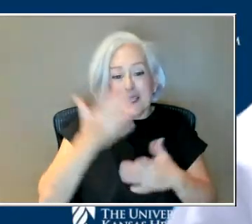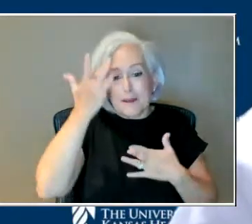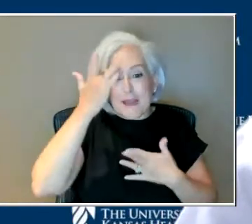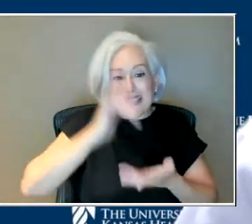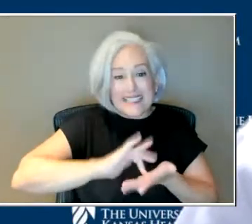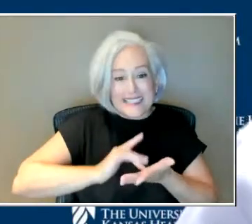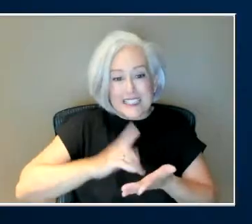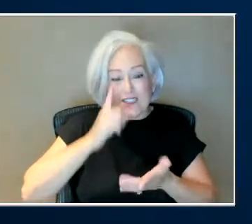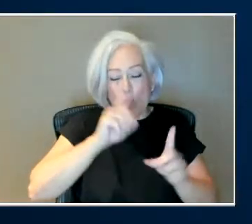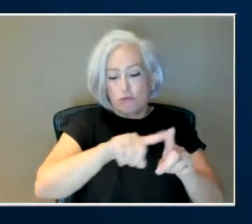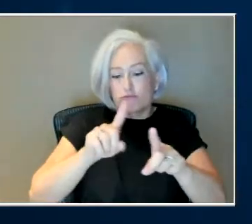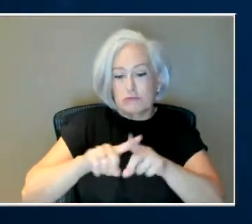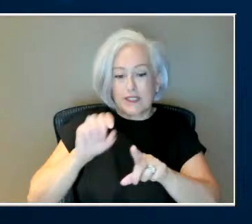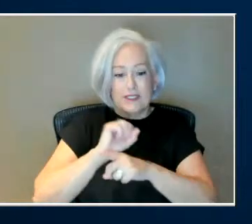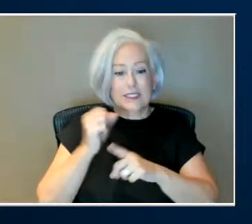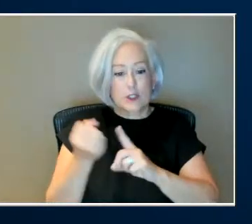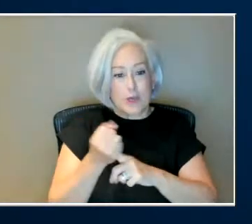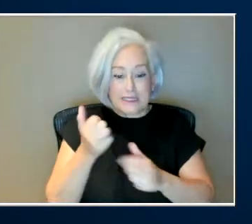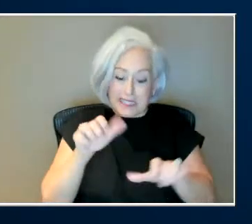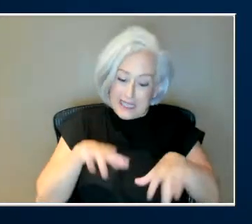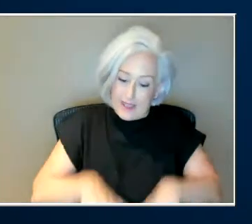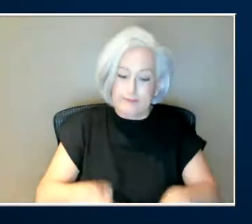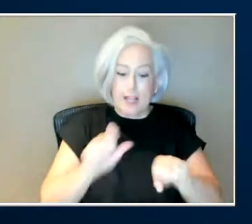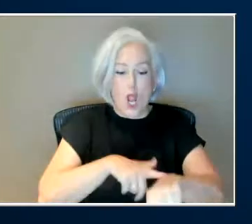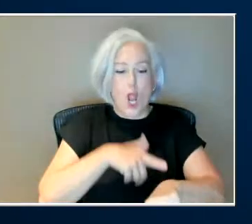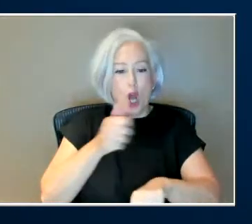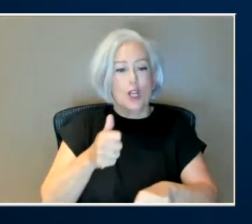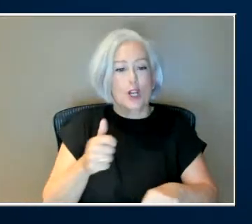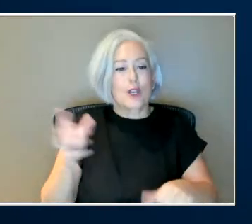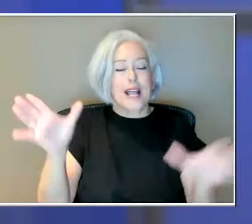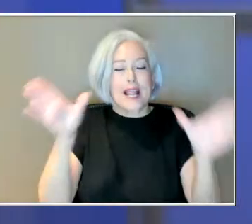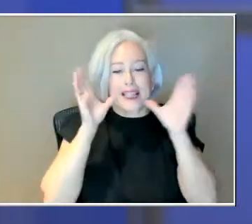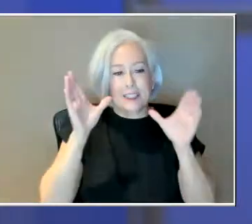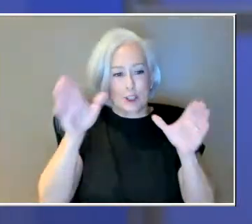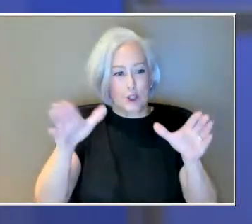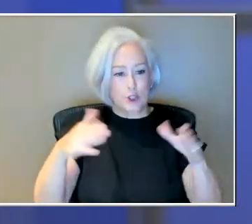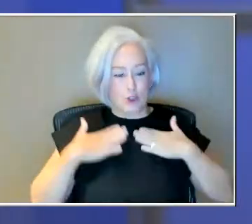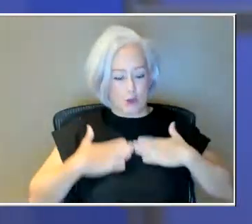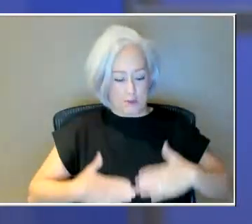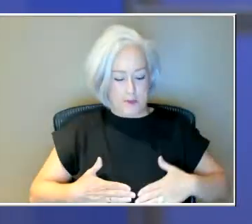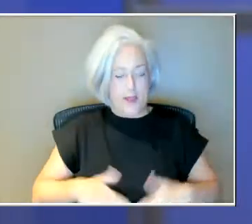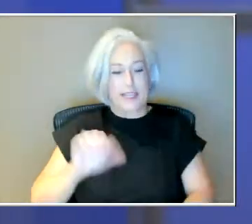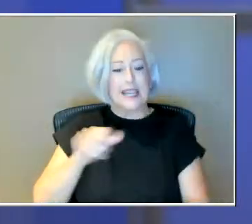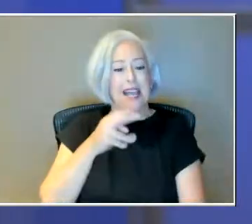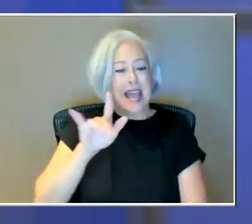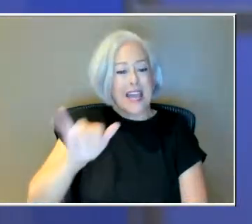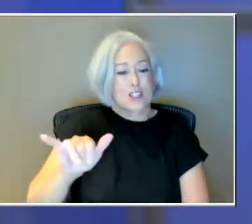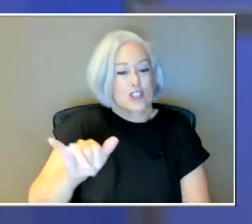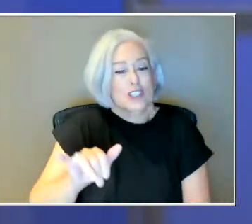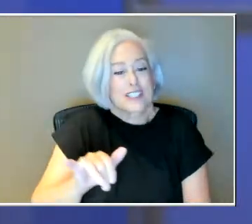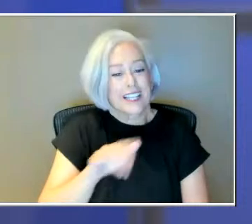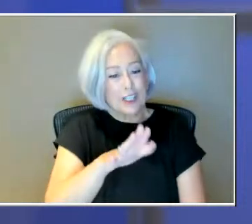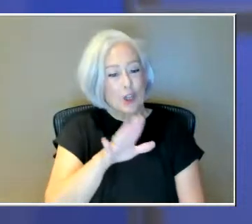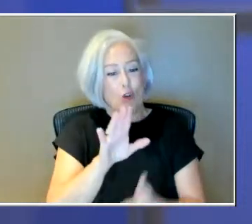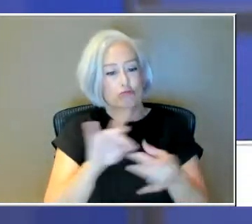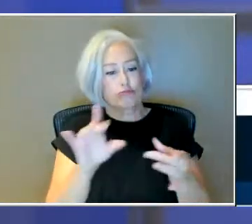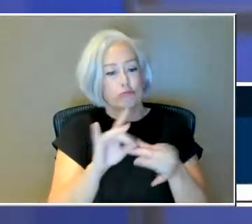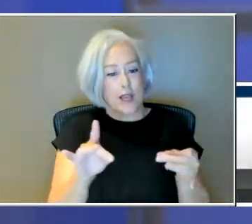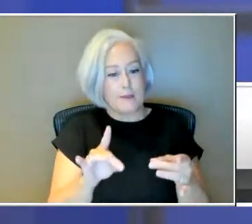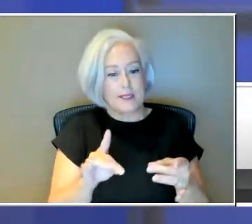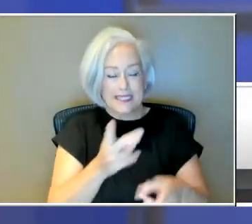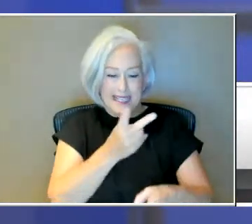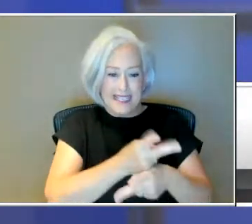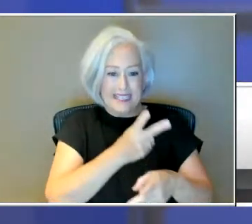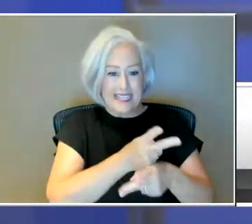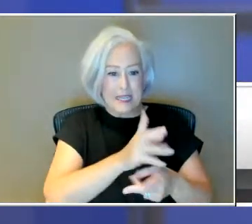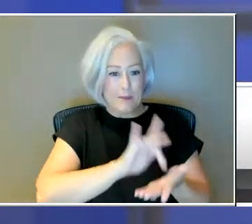longer. Yeah, listen to your body. Ashley, what's the big takeaway? I would go back to making sure we're storing our medications appropriately, not leaving them out in the